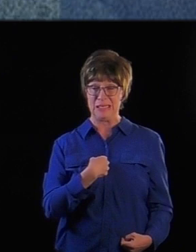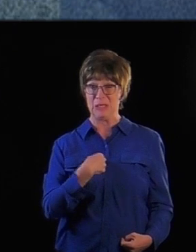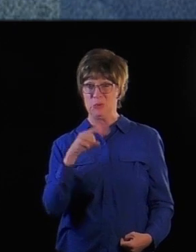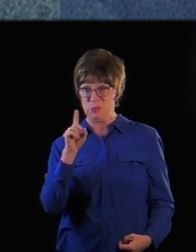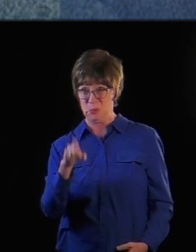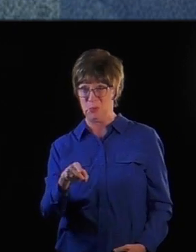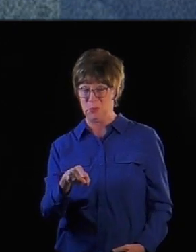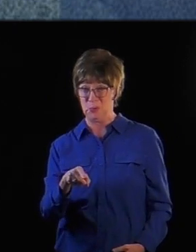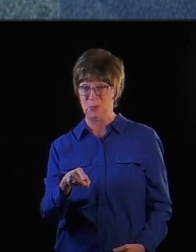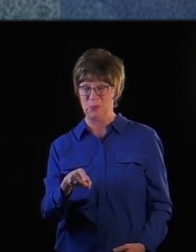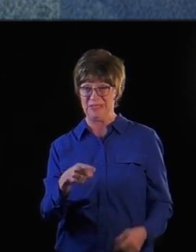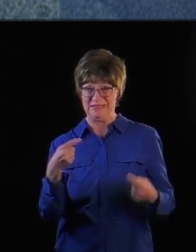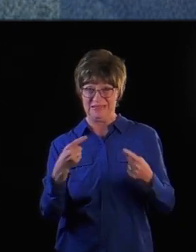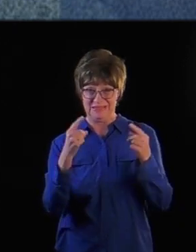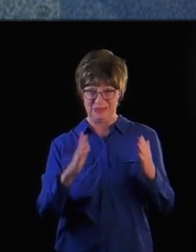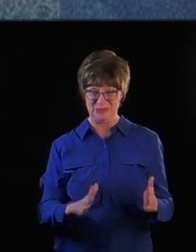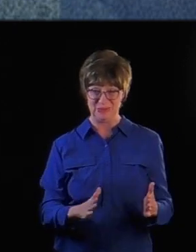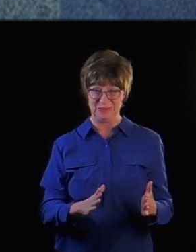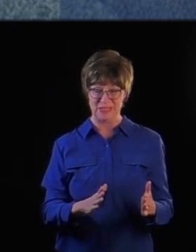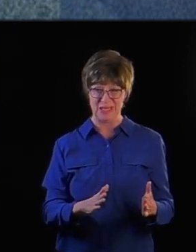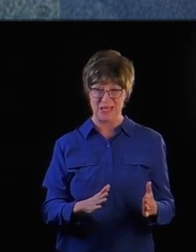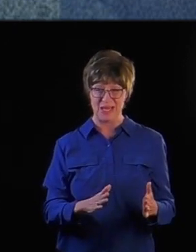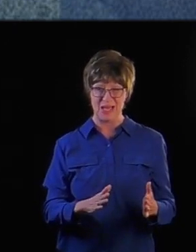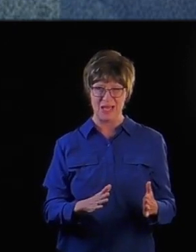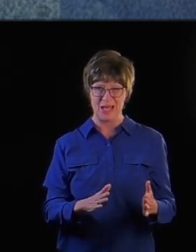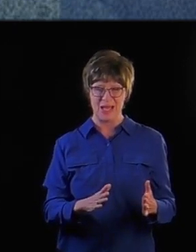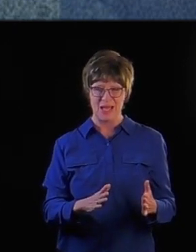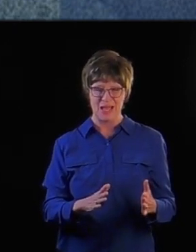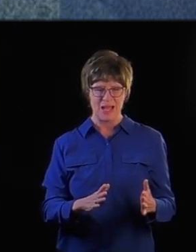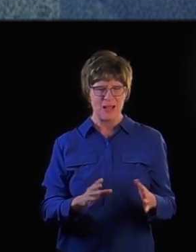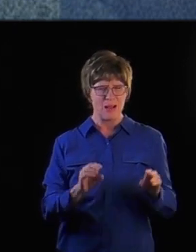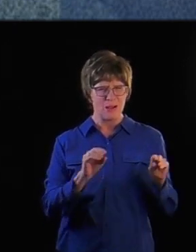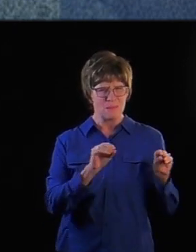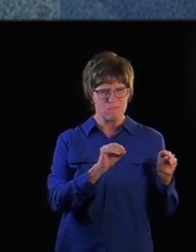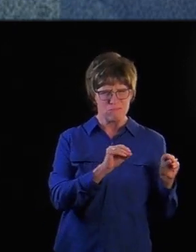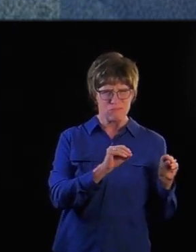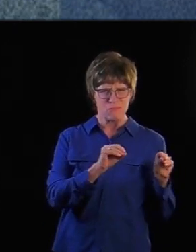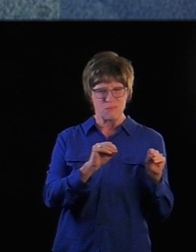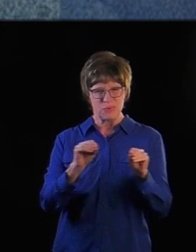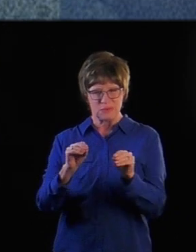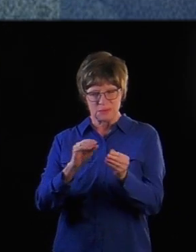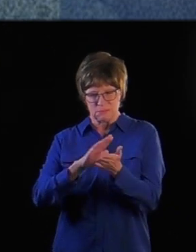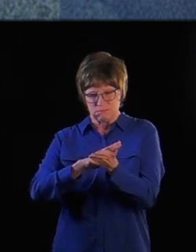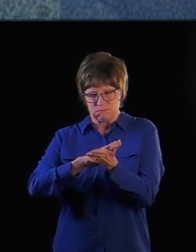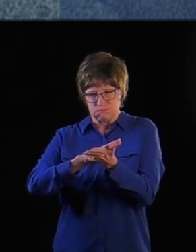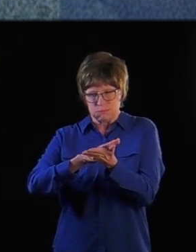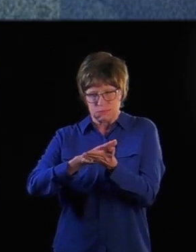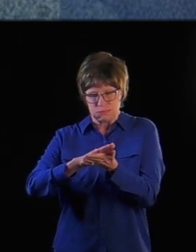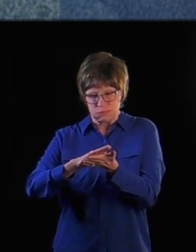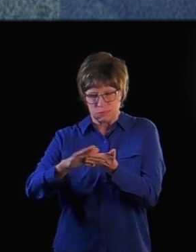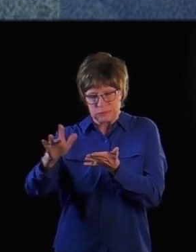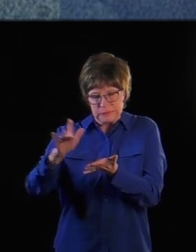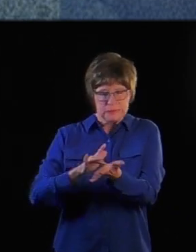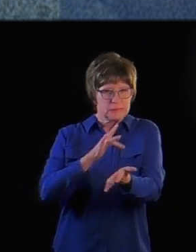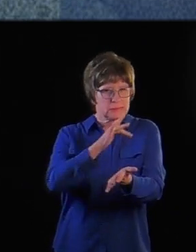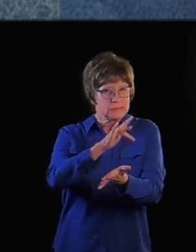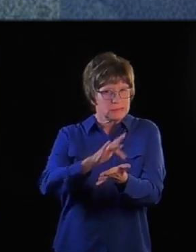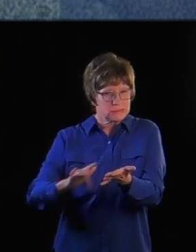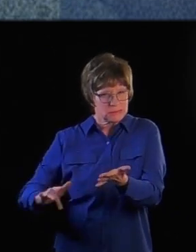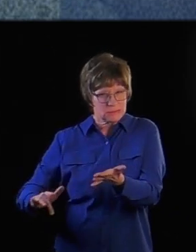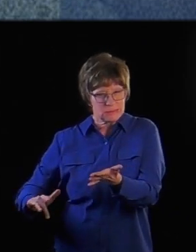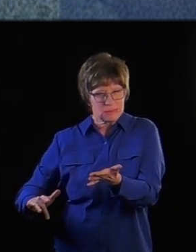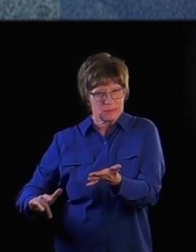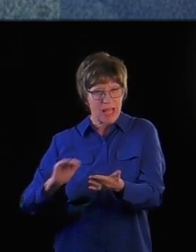you, and he places us in a position where we have no sin, not because we haven't,